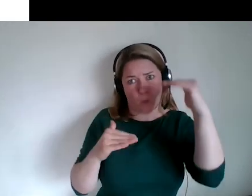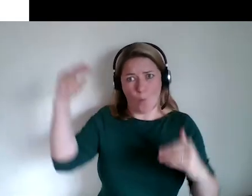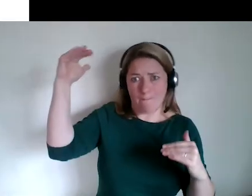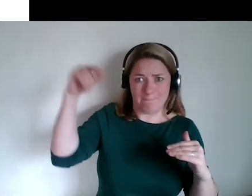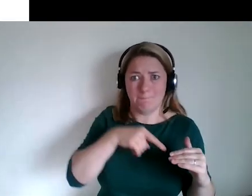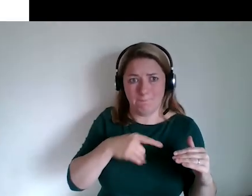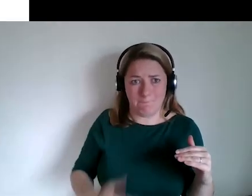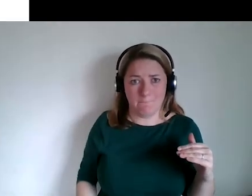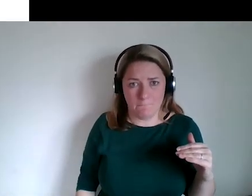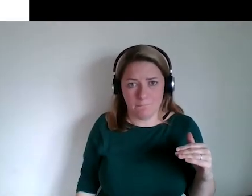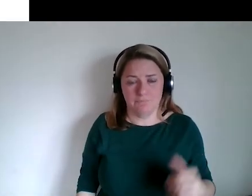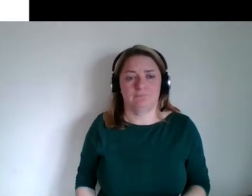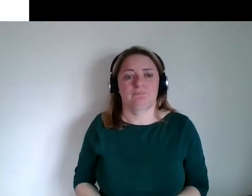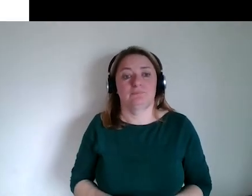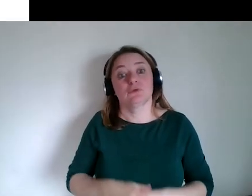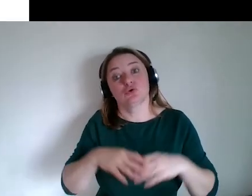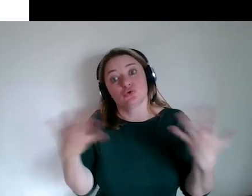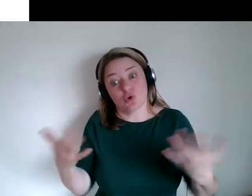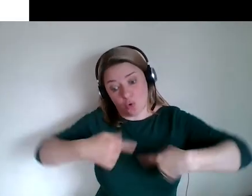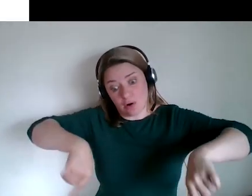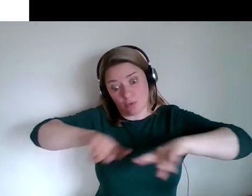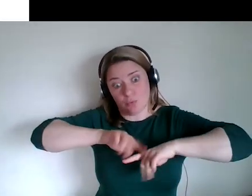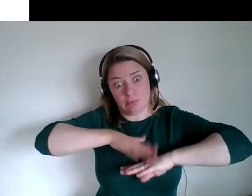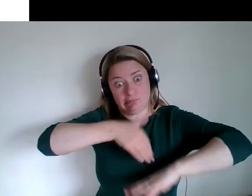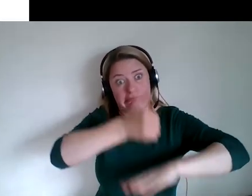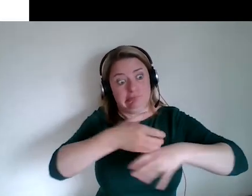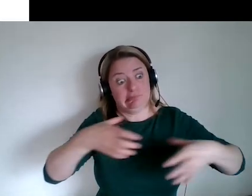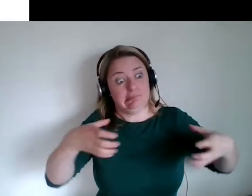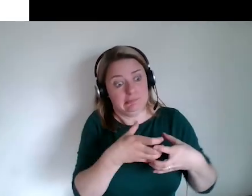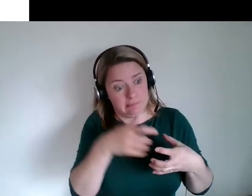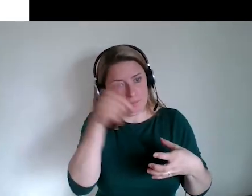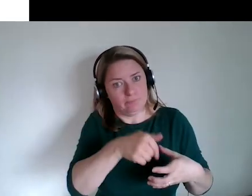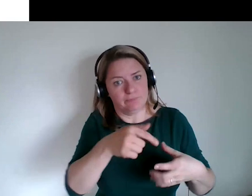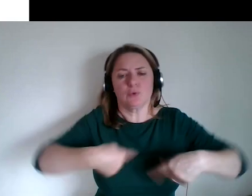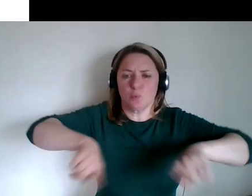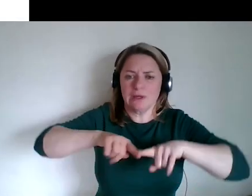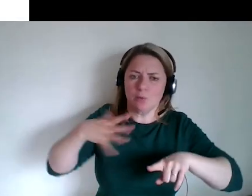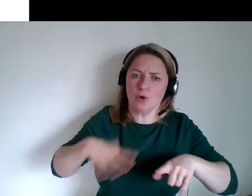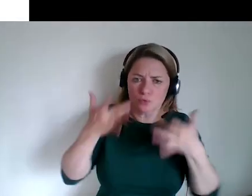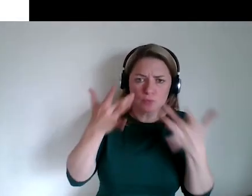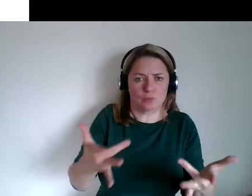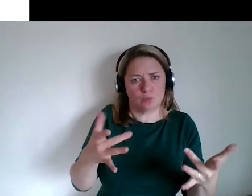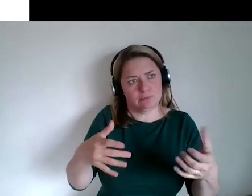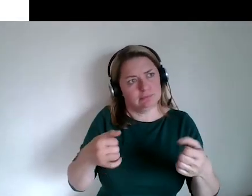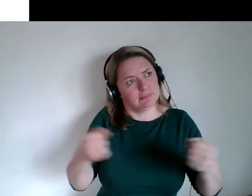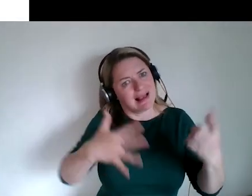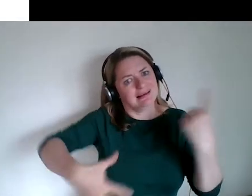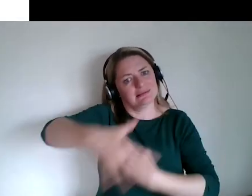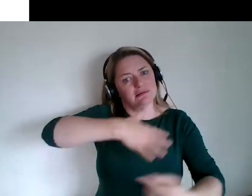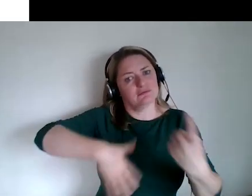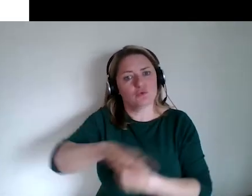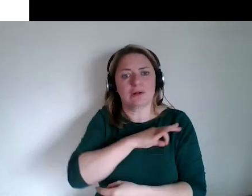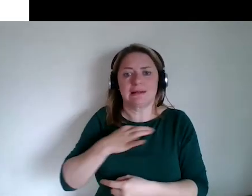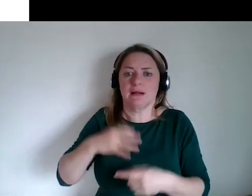So by establishing an incubator, we want to create a space for dedicated researchers in clinical